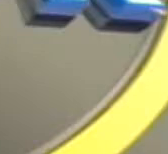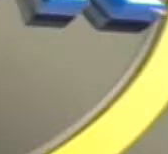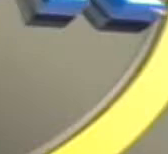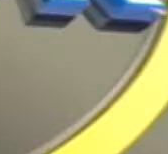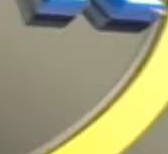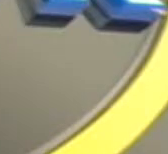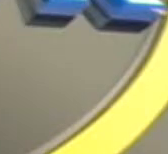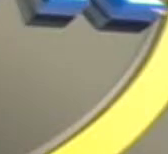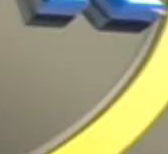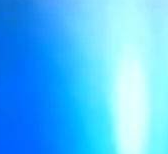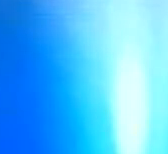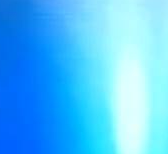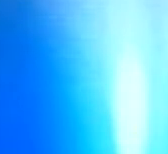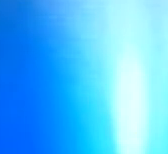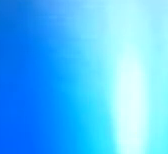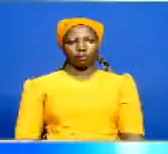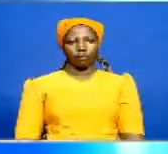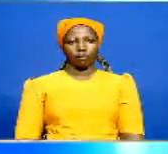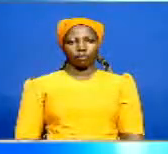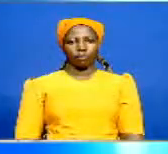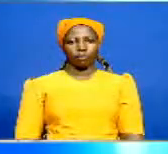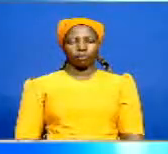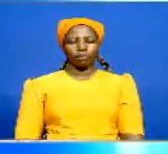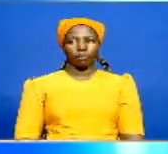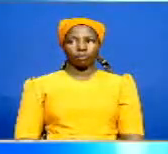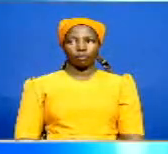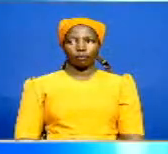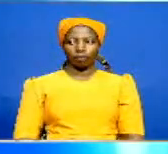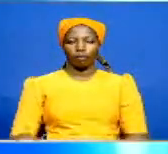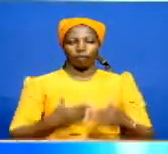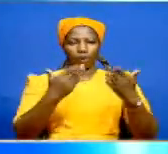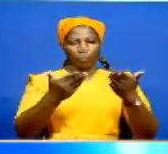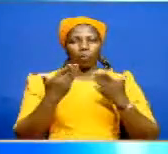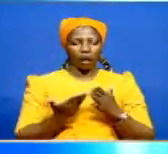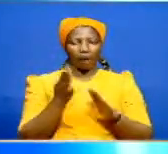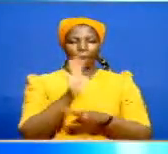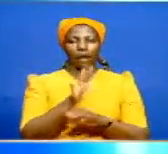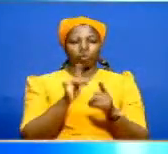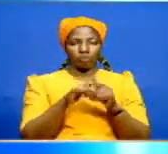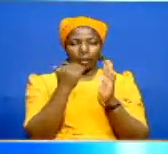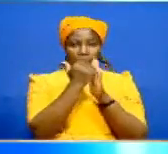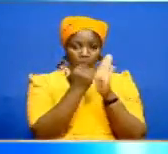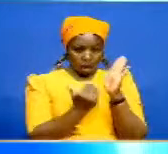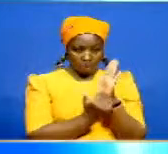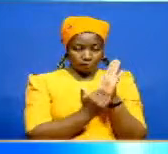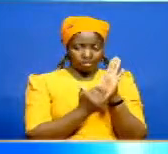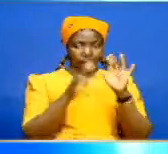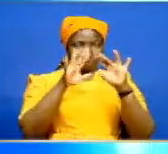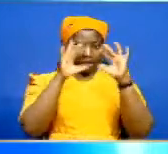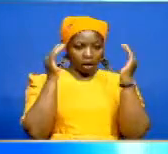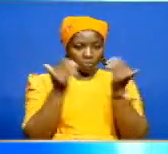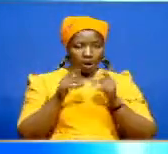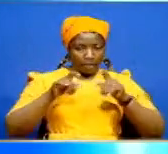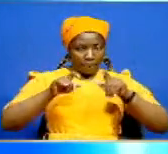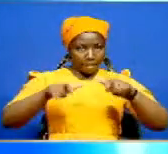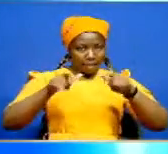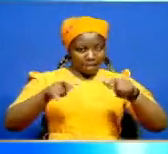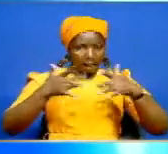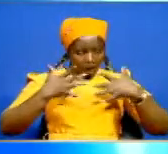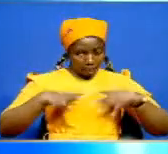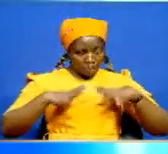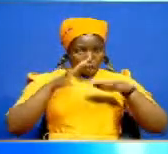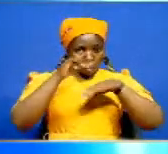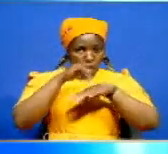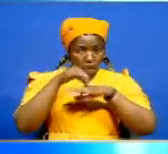Welcome back to the program. The Global Media Fraternity will on